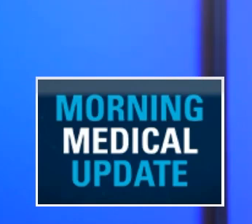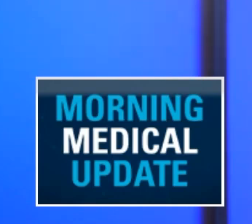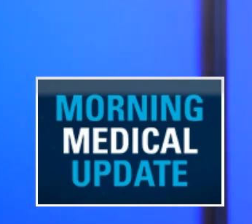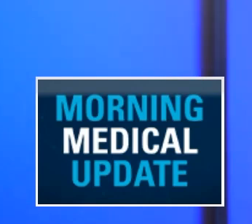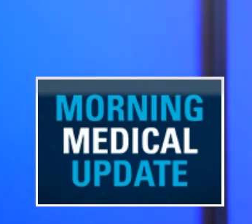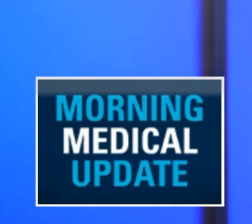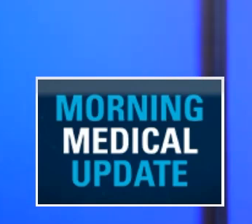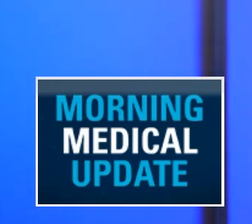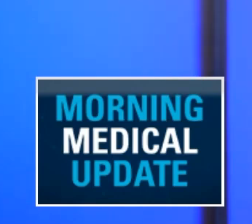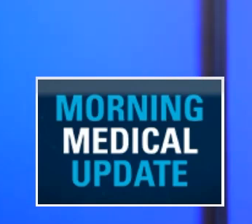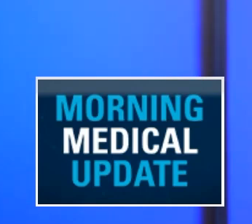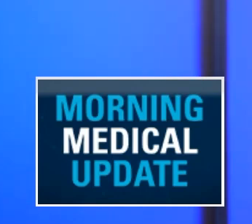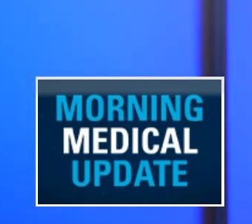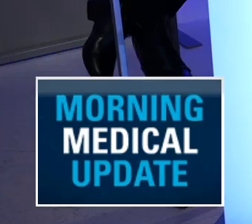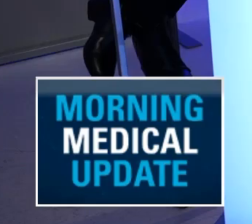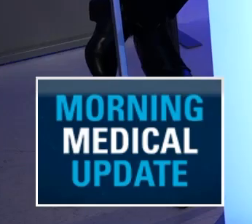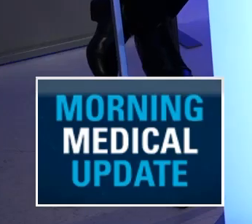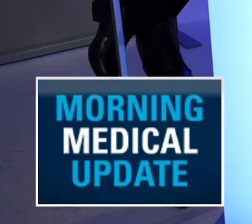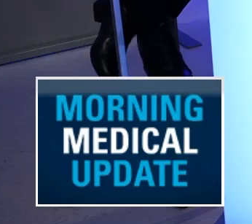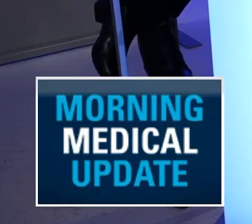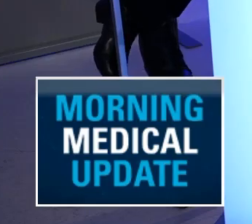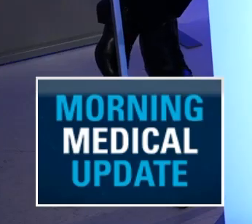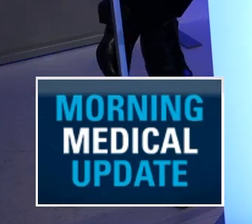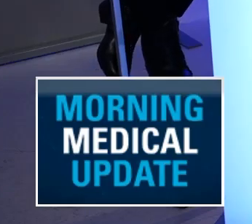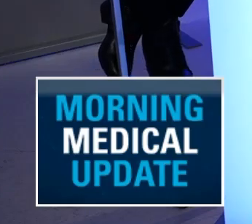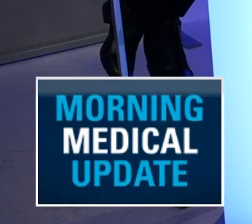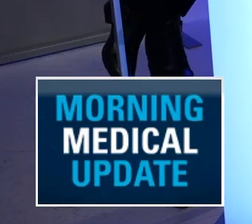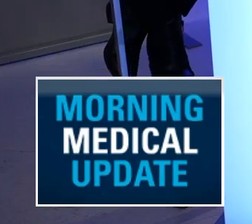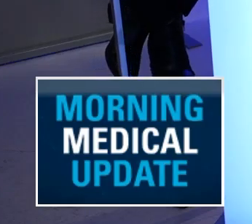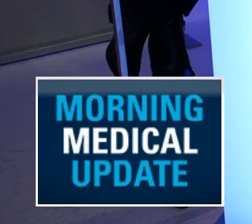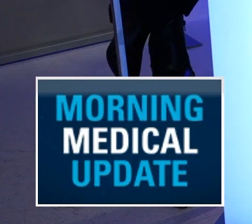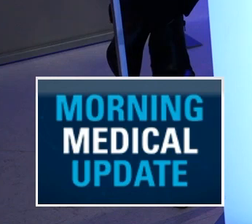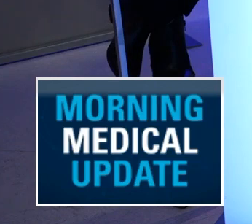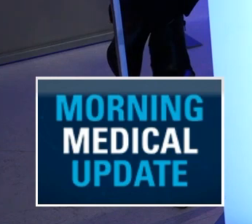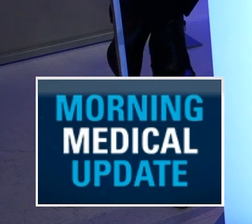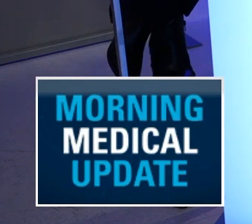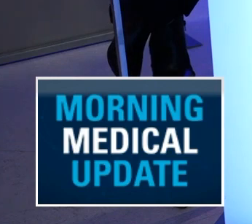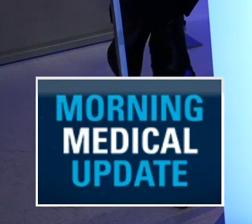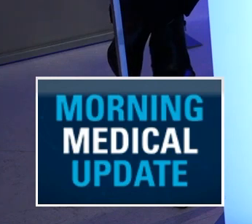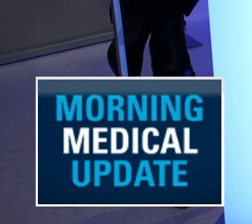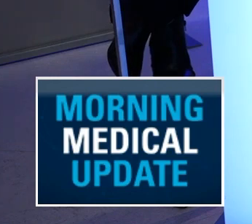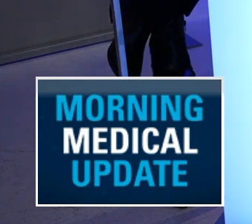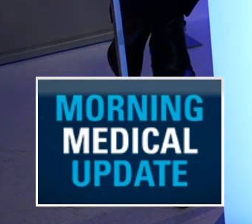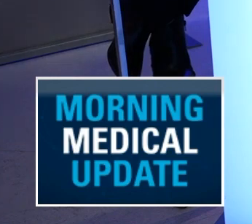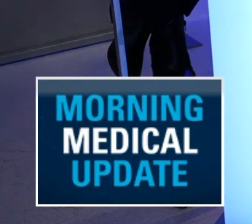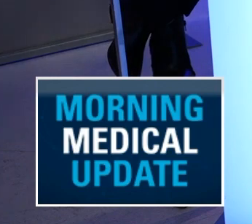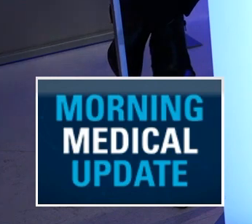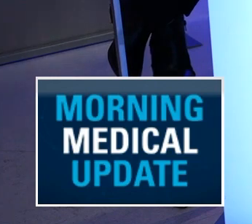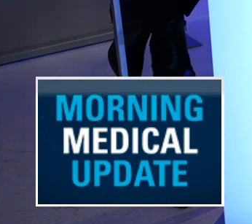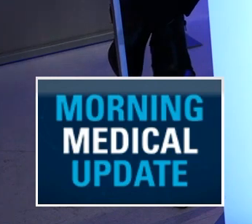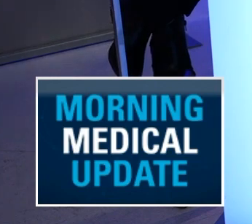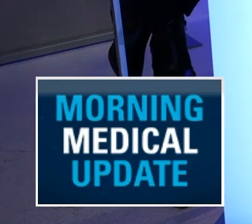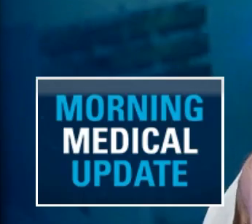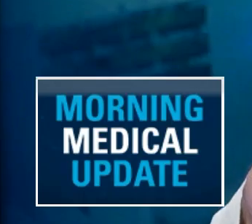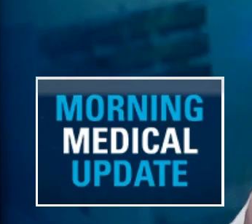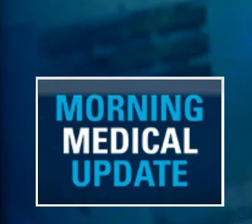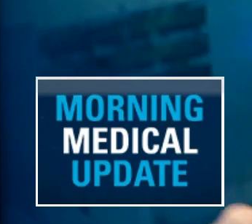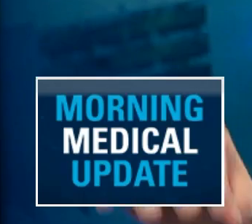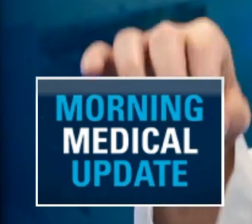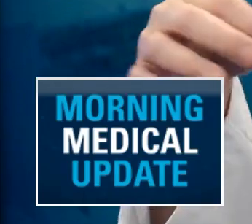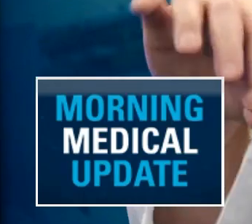at most, and then it just sits there. And this is the weight of it too. Yep. And how's it attached? It sits in a little